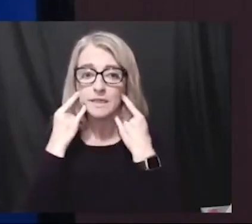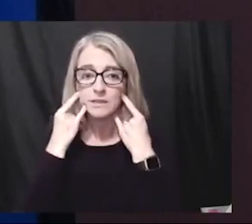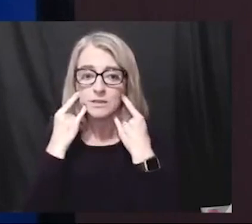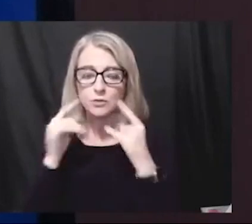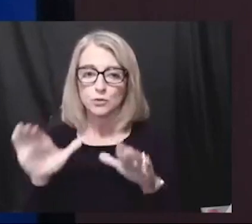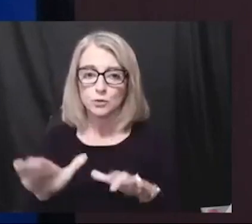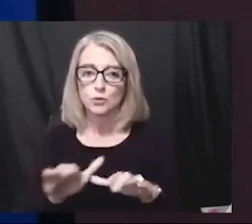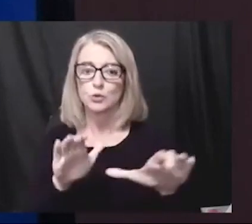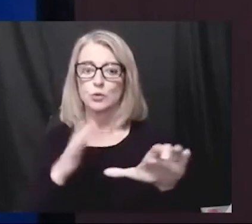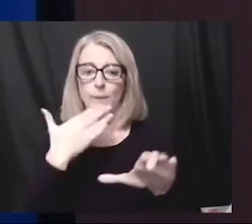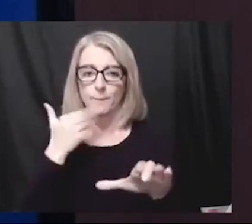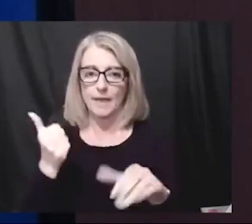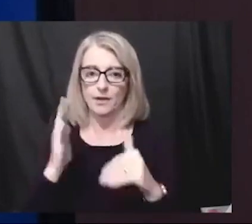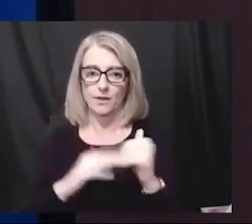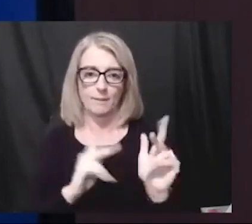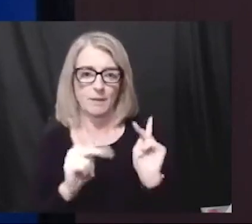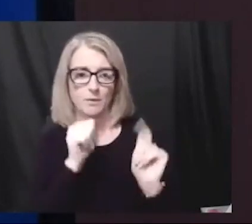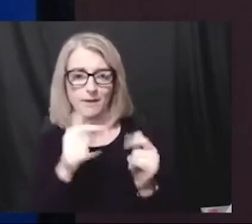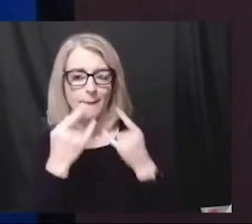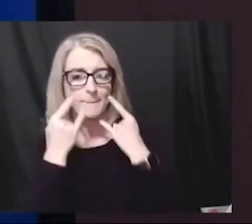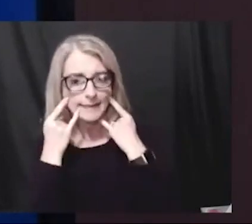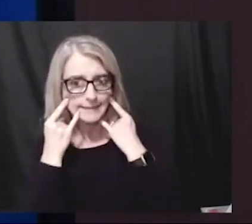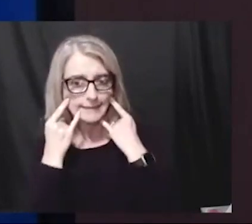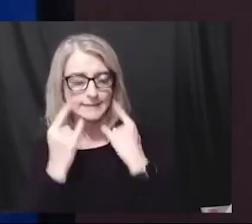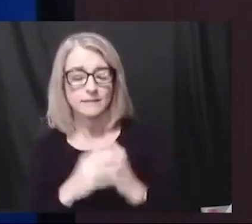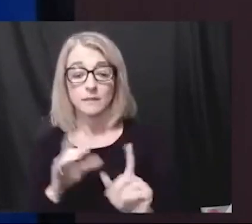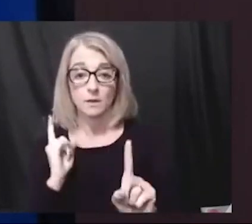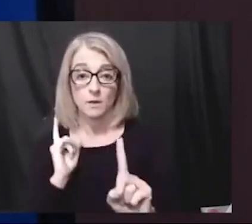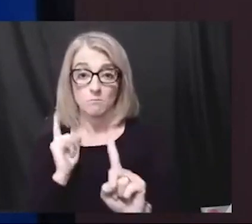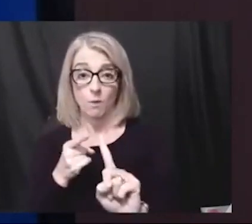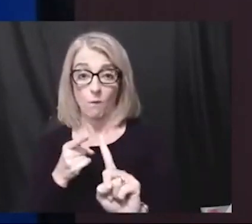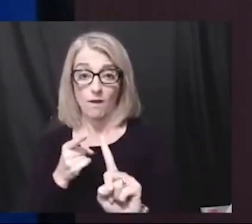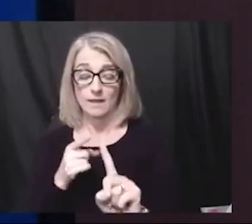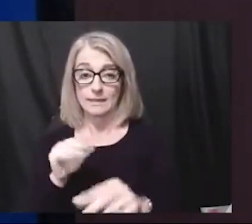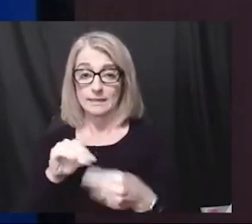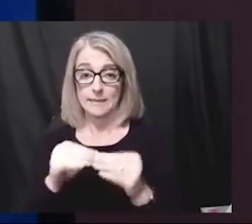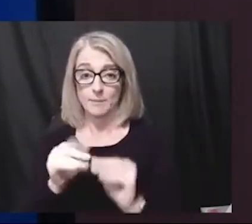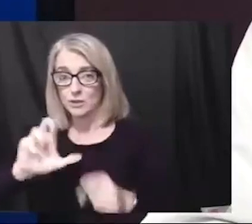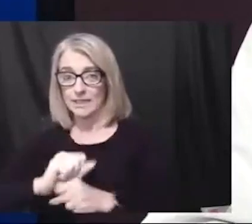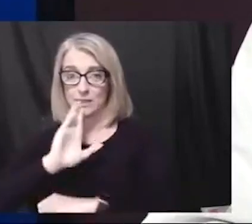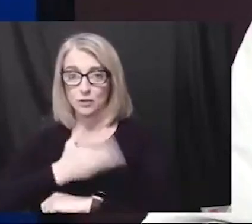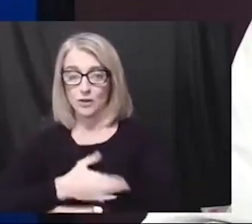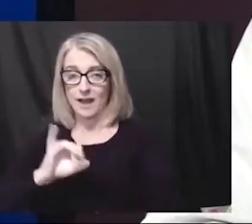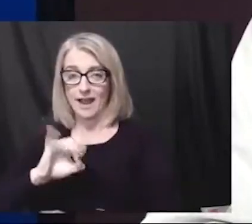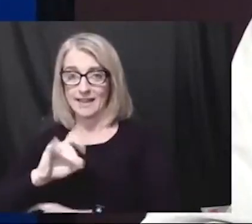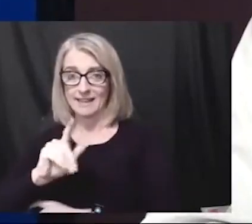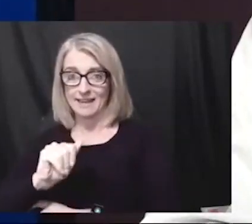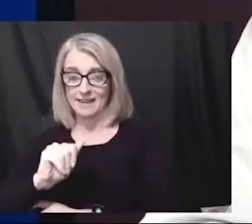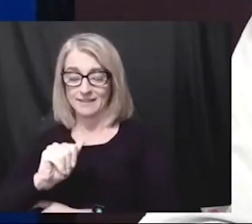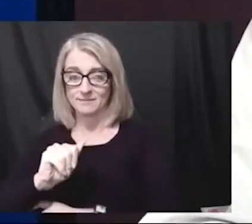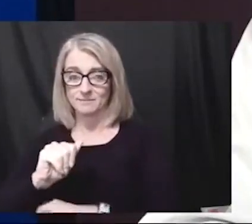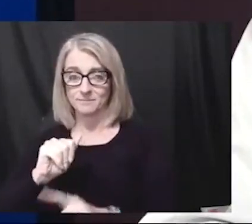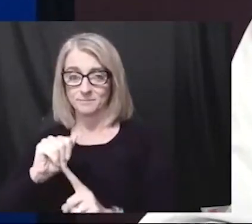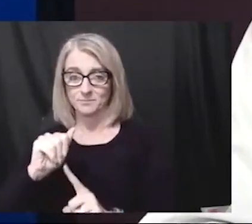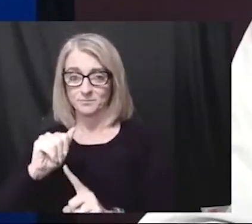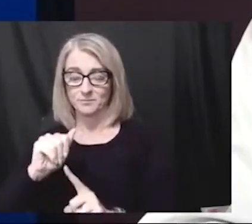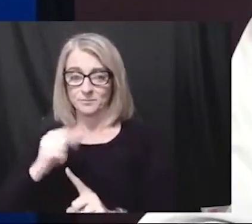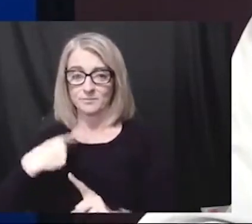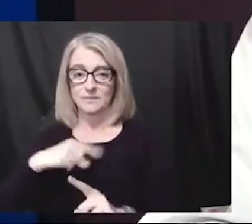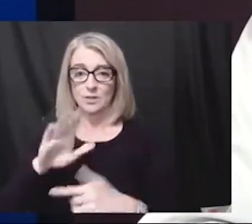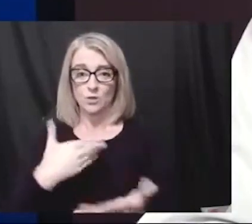be the one of the same one, that if you can get outside and do things, you're safe. If you're going to go inside, you should wear a mask. We need to keep getting more and more